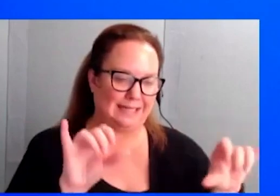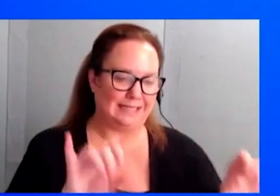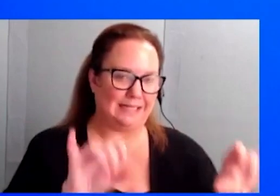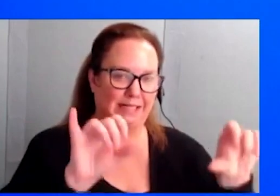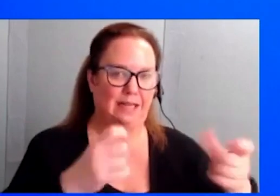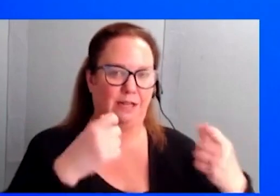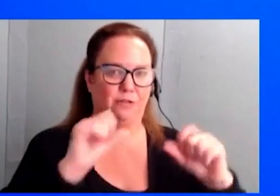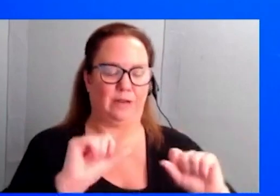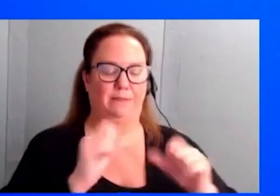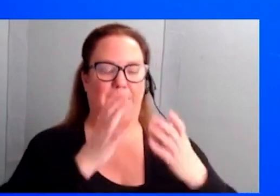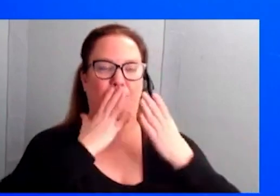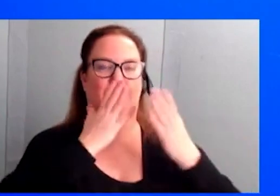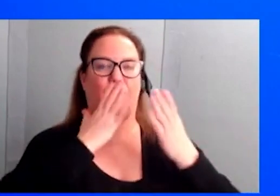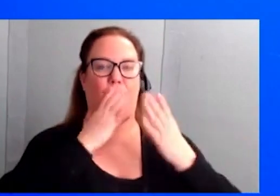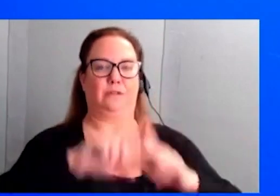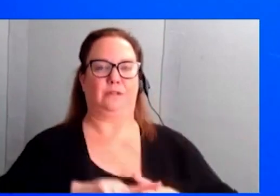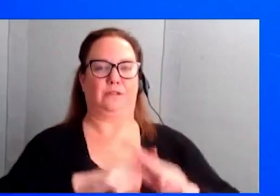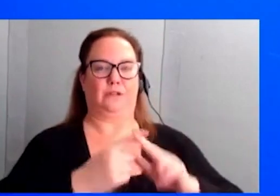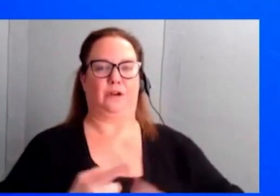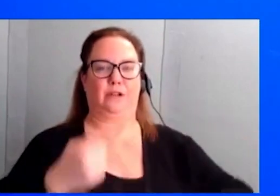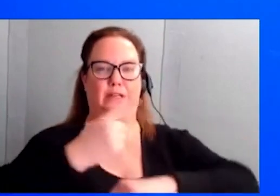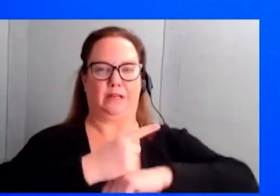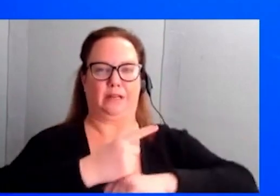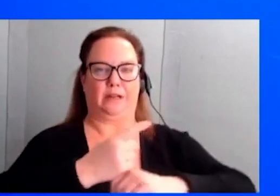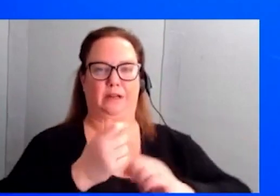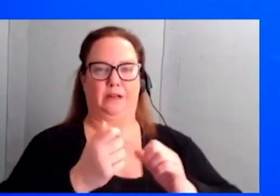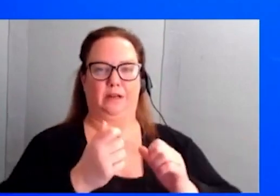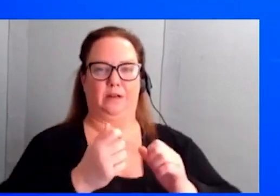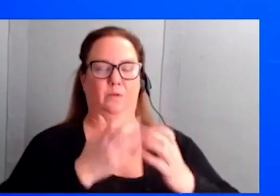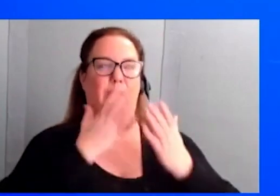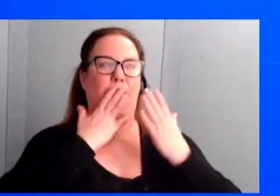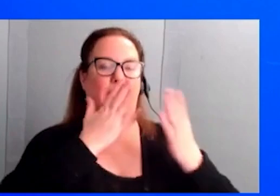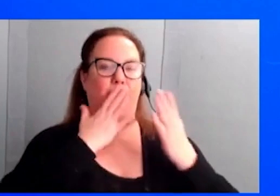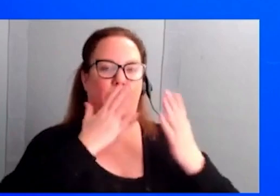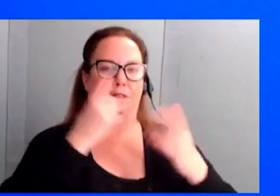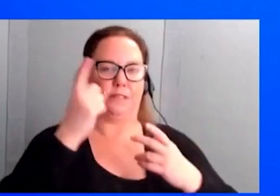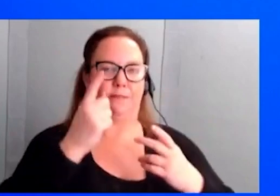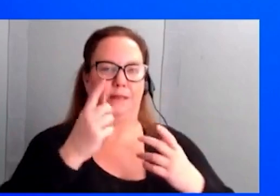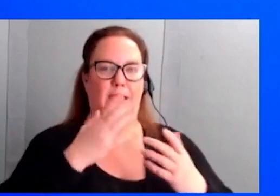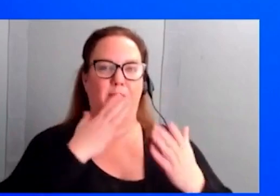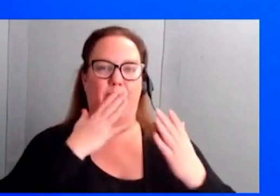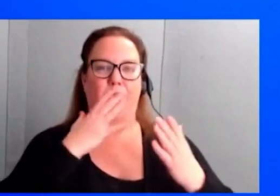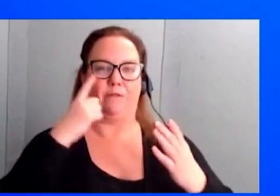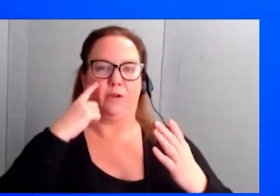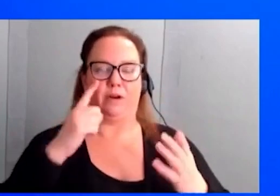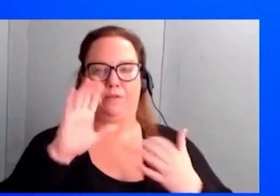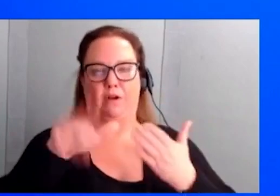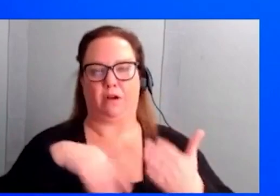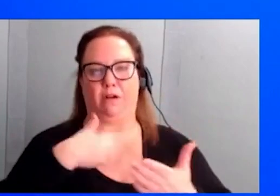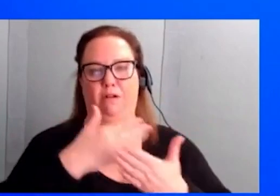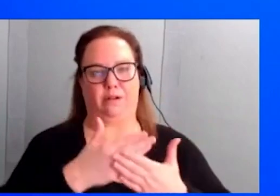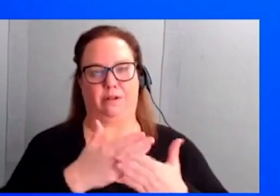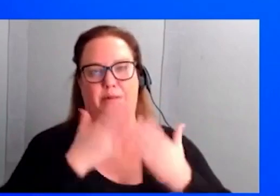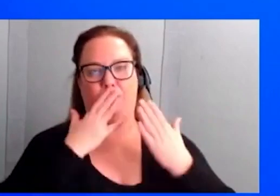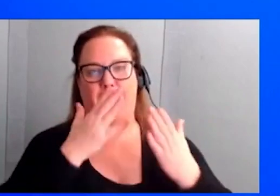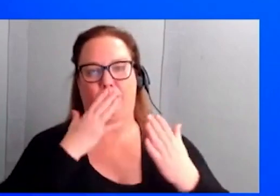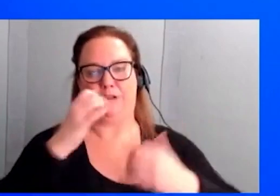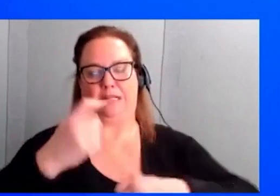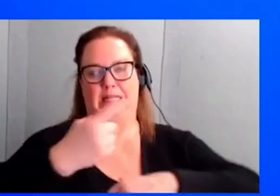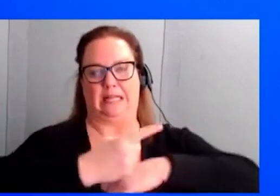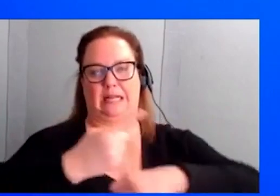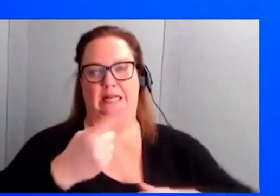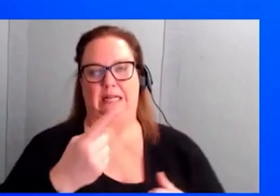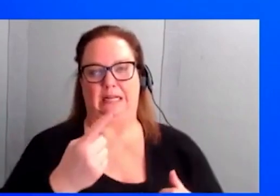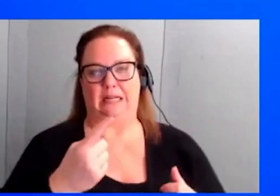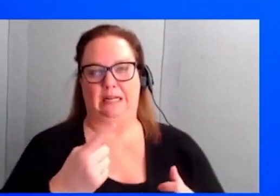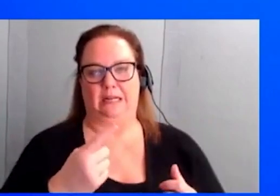grateful. Start the day with gratitude, something that you're grateful for, even if all you can muster up that day is that you have a